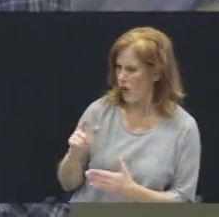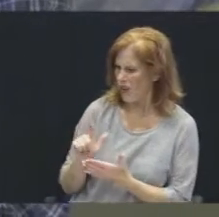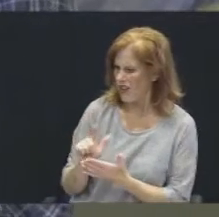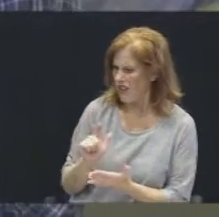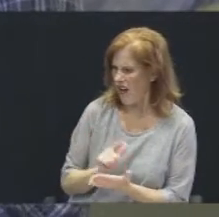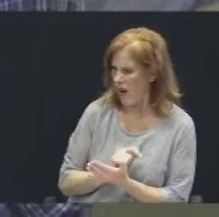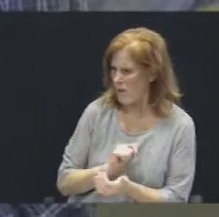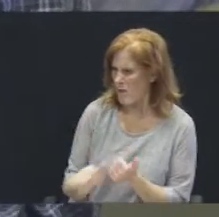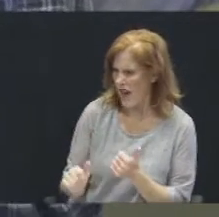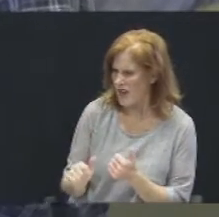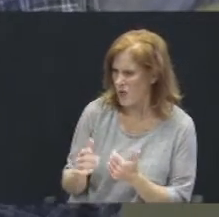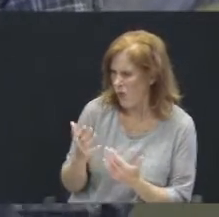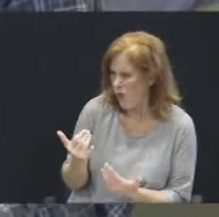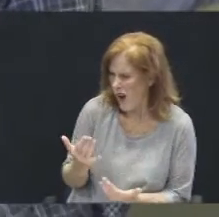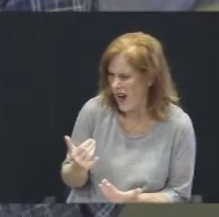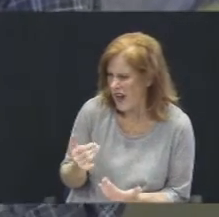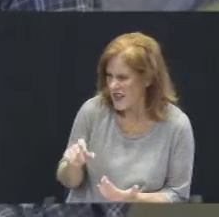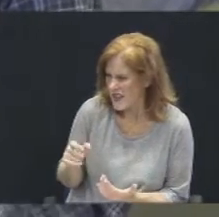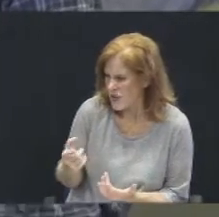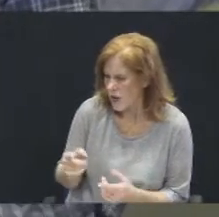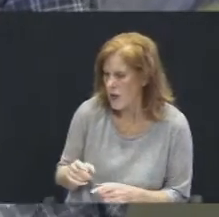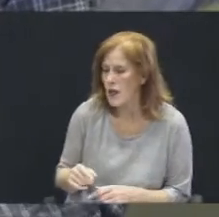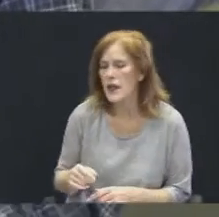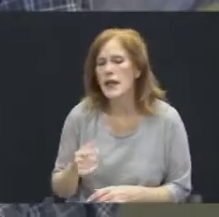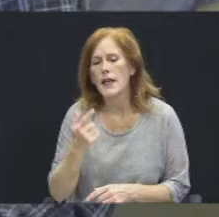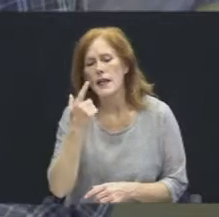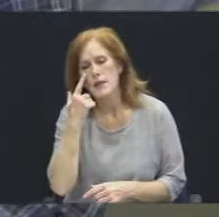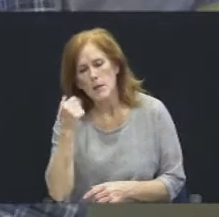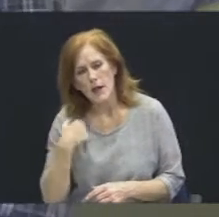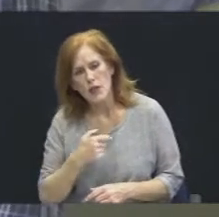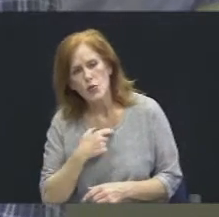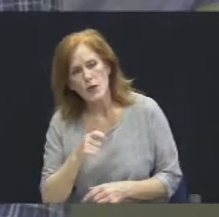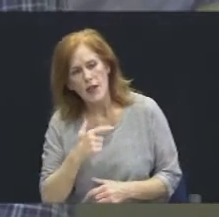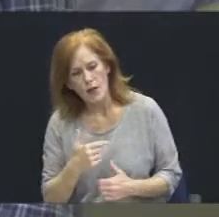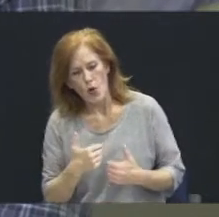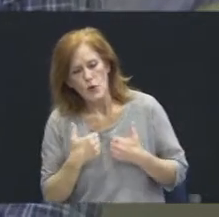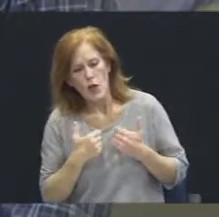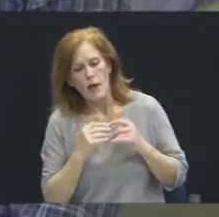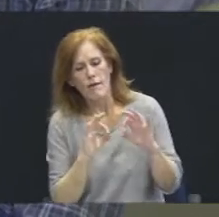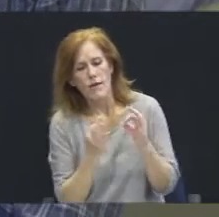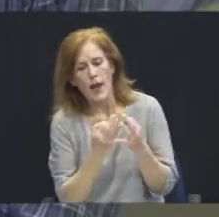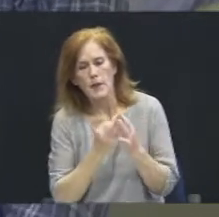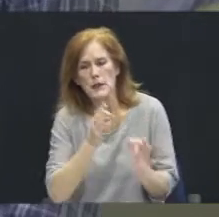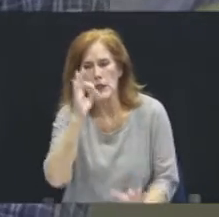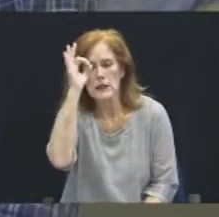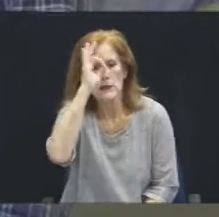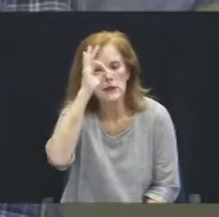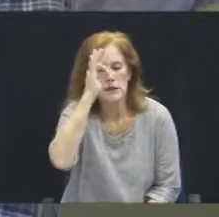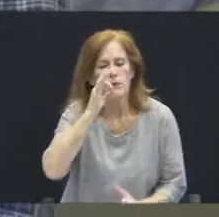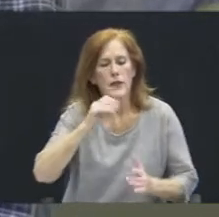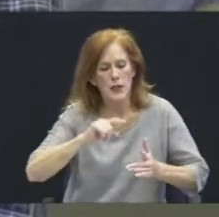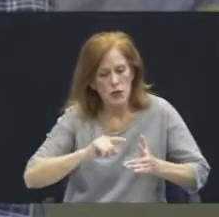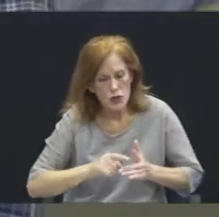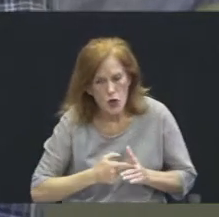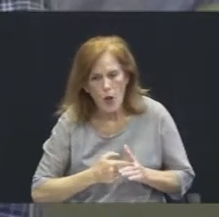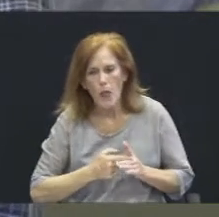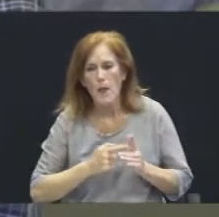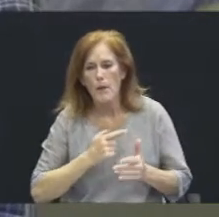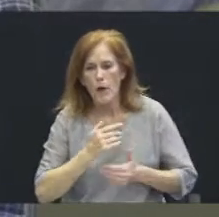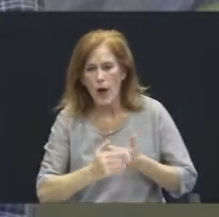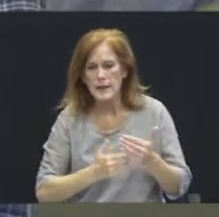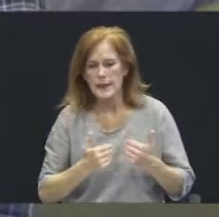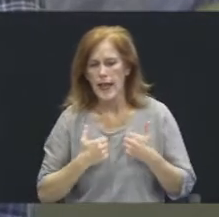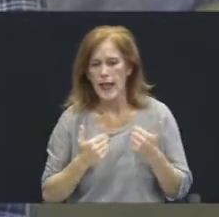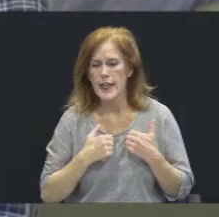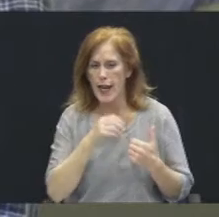do we need this to happen? It's because we need to reach those younger families and start that process at a